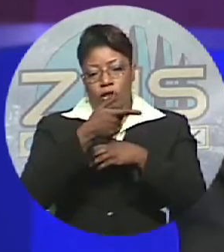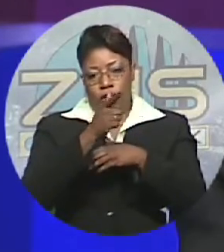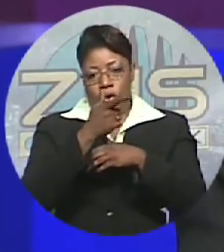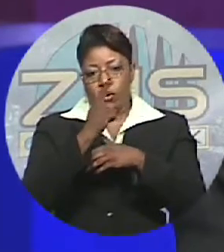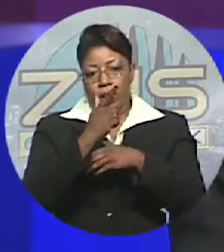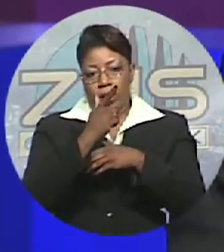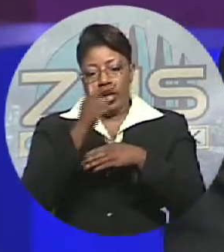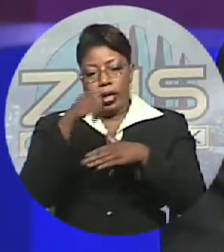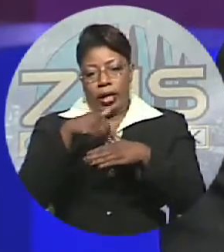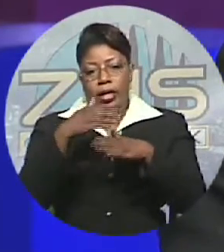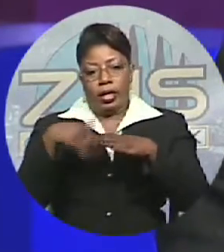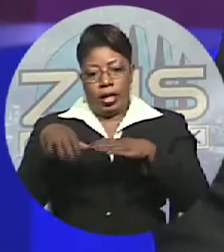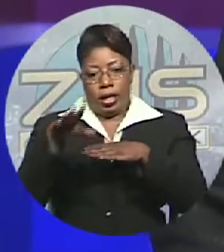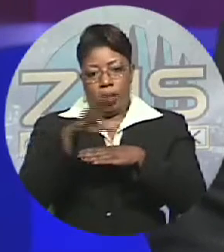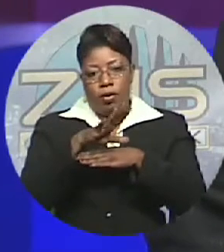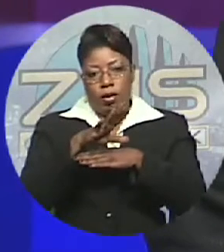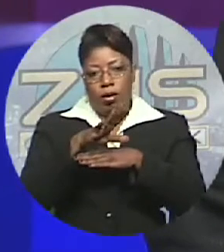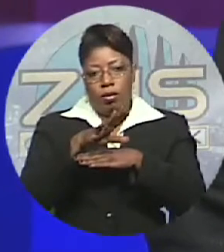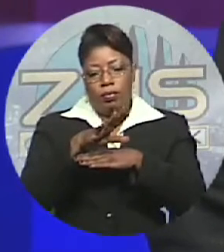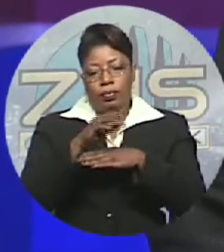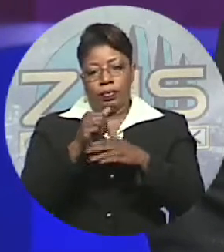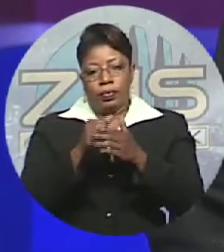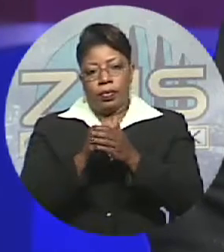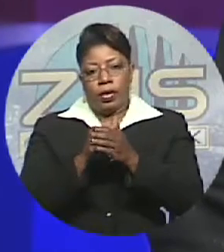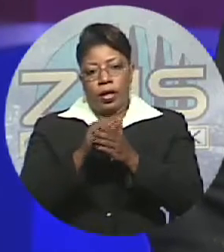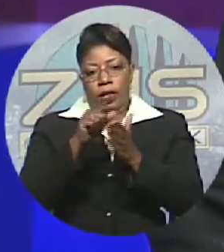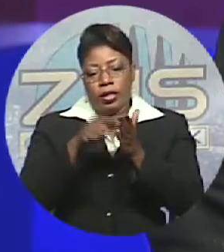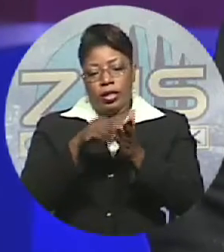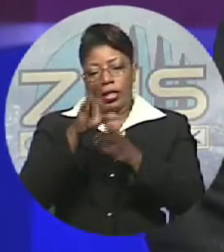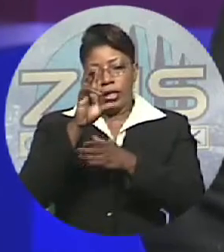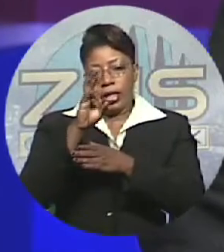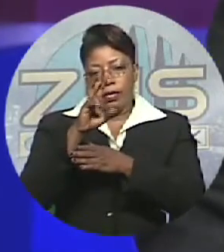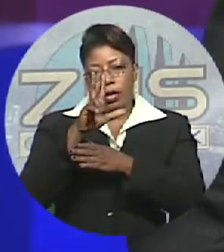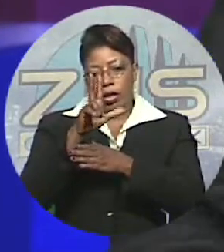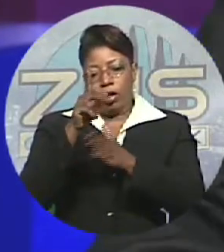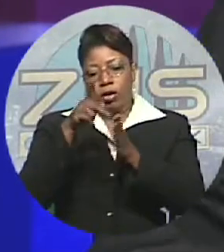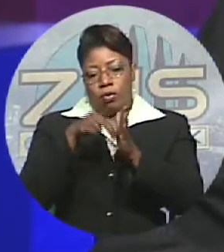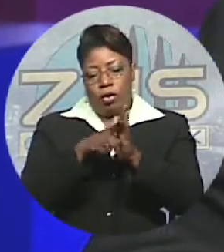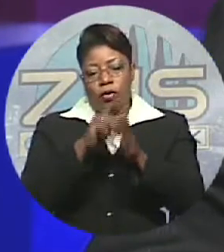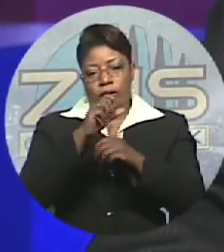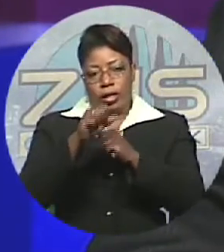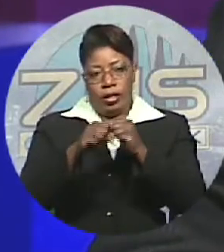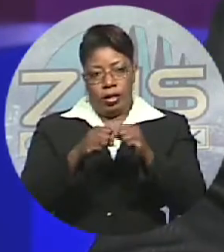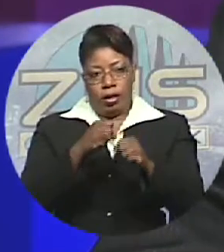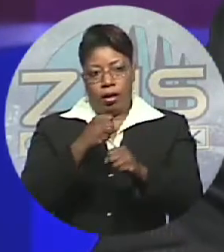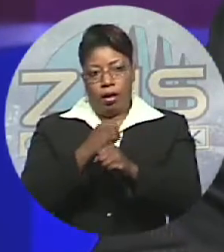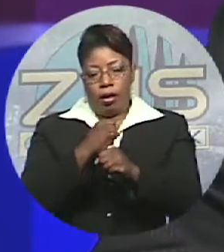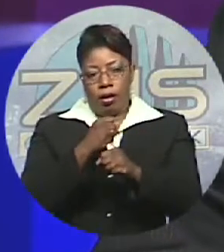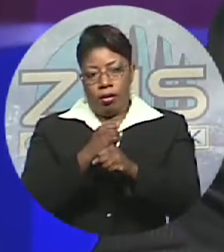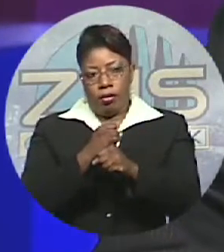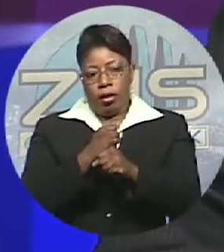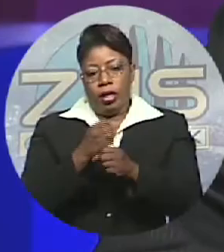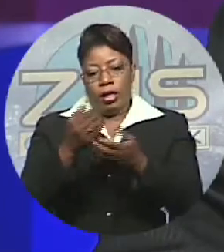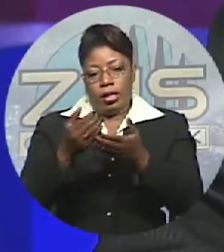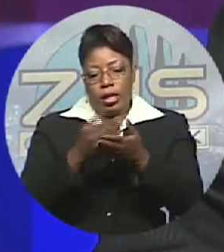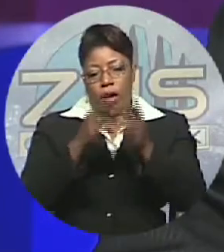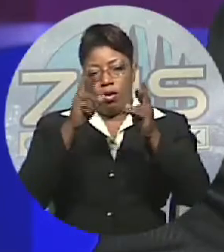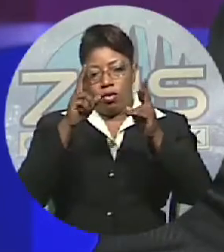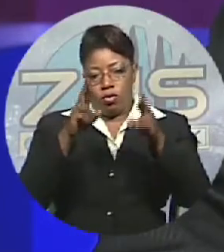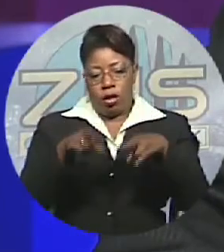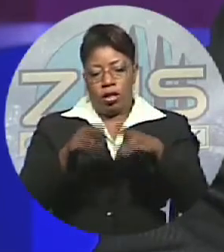life in hospital. His death marks the 73rd murder for the year, and as RCS Gradley tells us, there are some residents who express